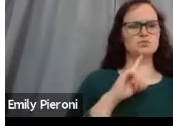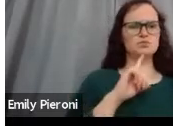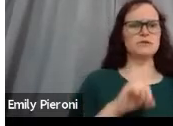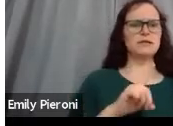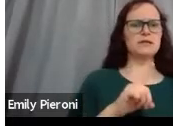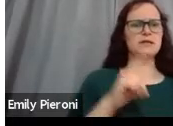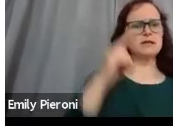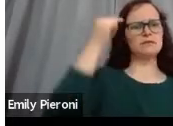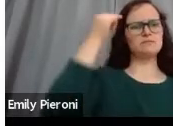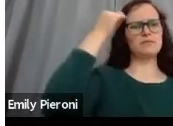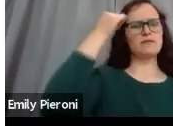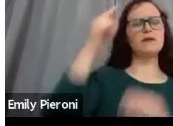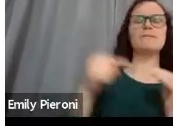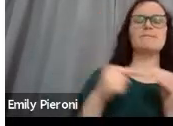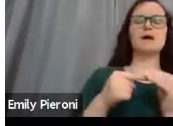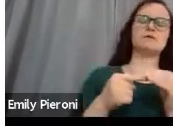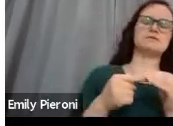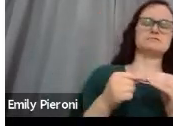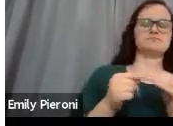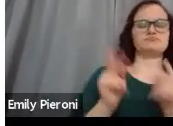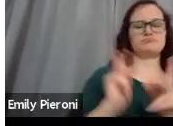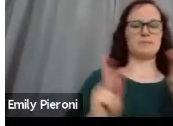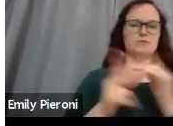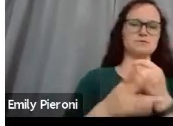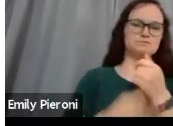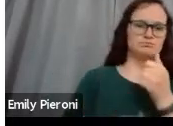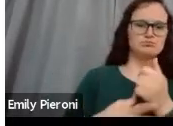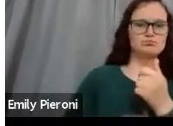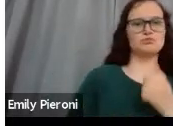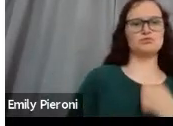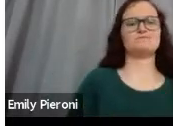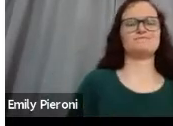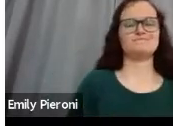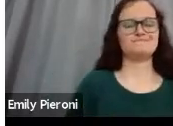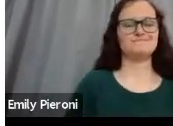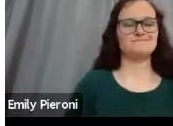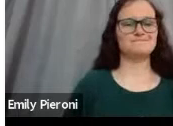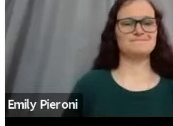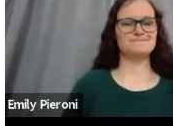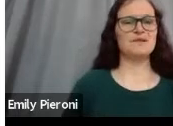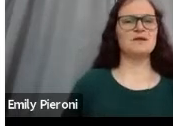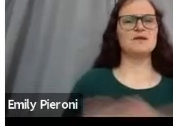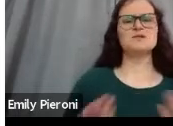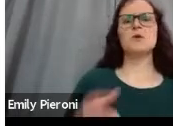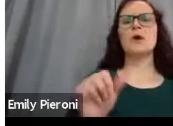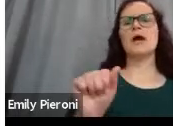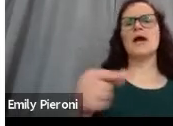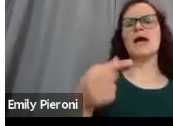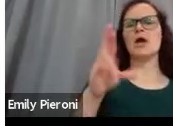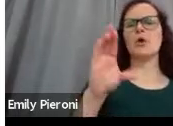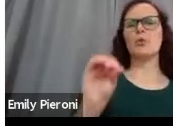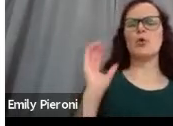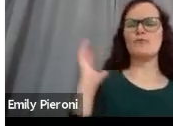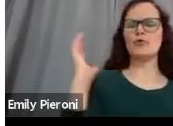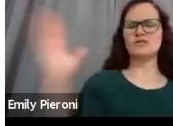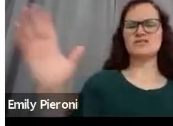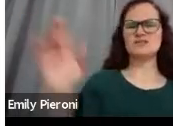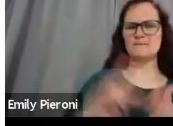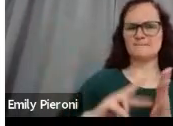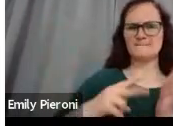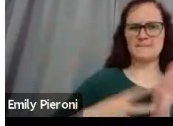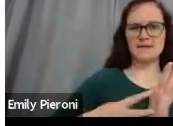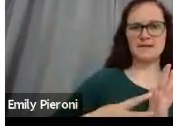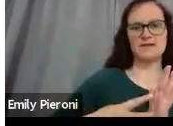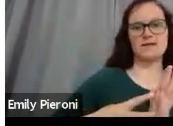waste. So what is the definition of agroforestry? Agroforestry is essentially placing woody